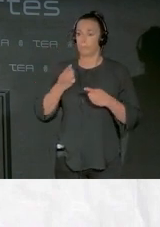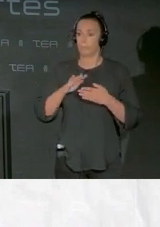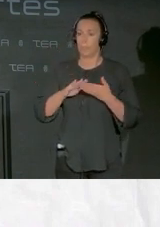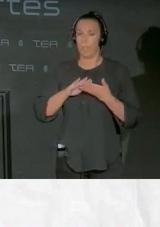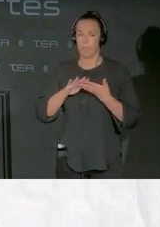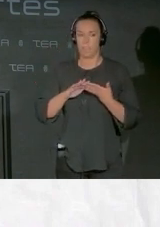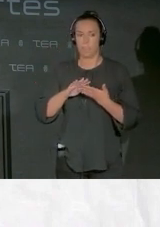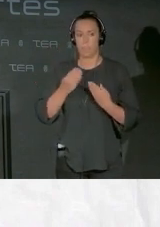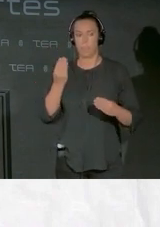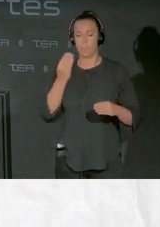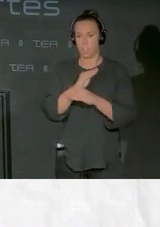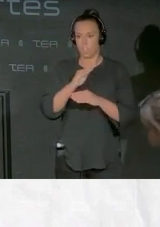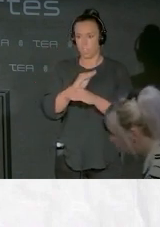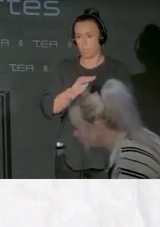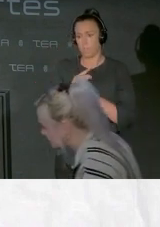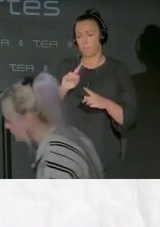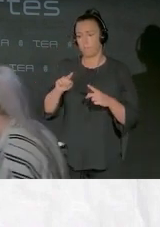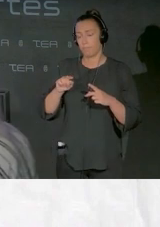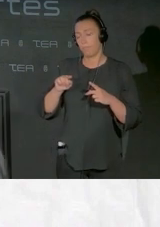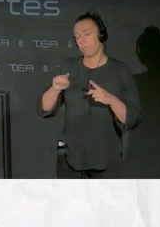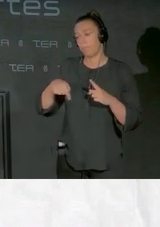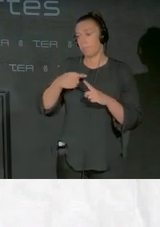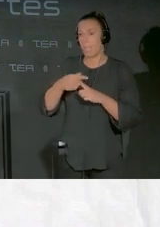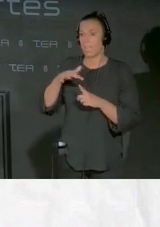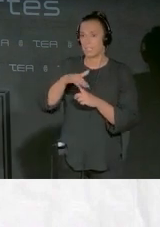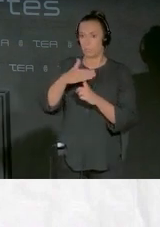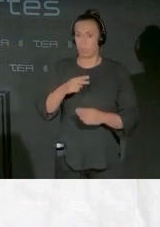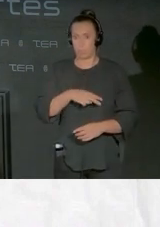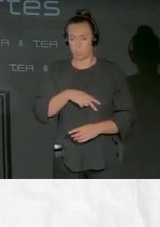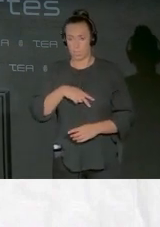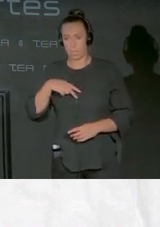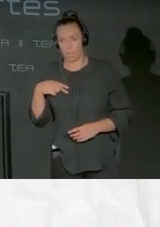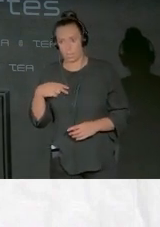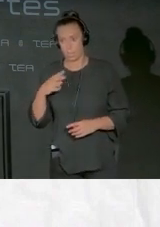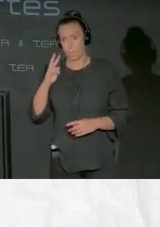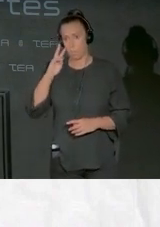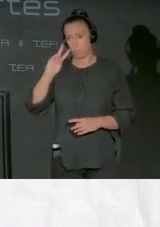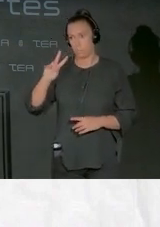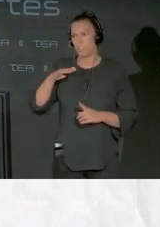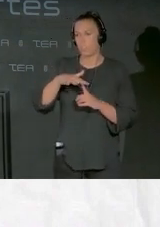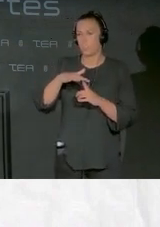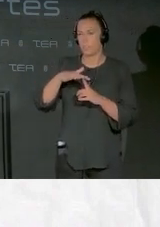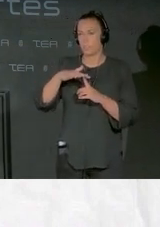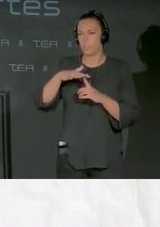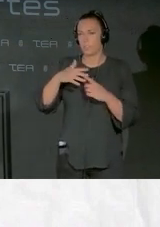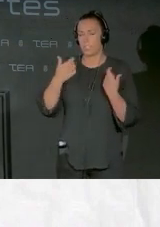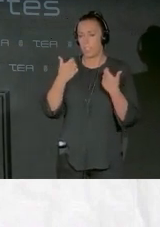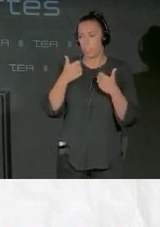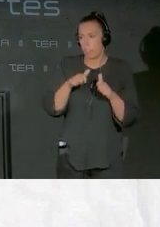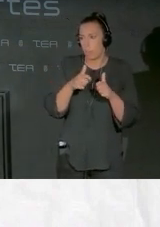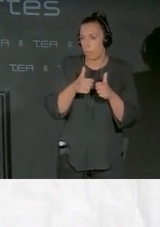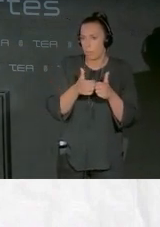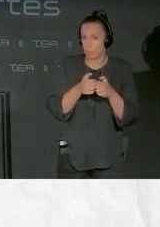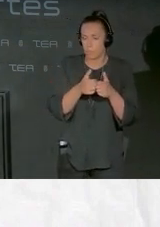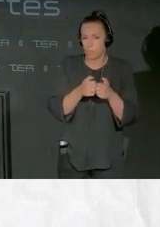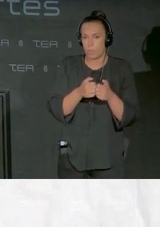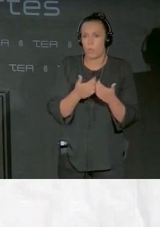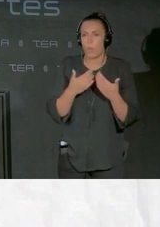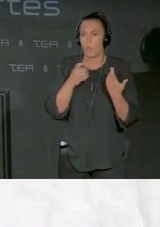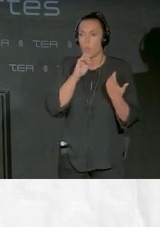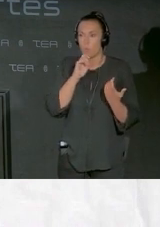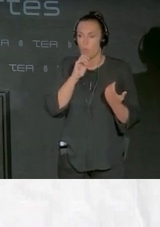on the video game sector in Europe, with of course some global comparison, etc. I'm not necessarily going to go into all the details